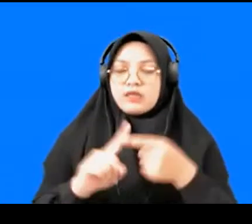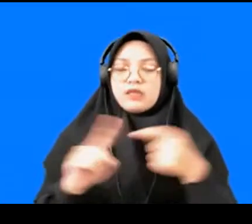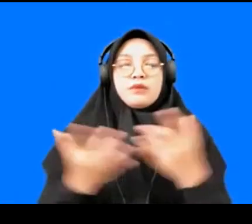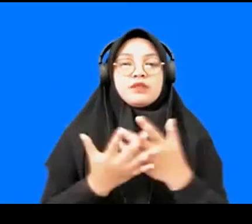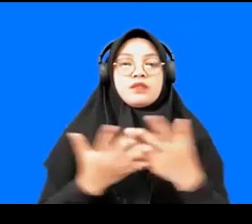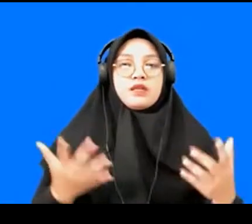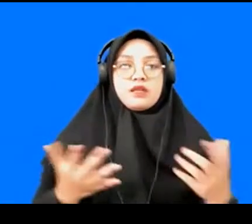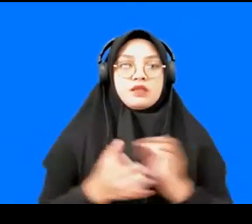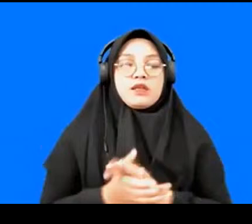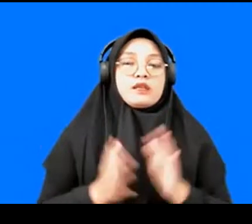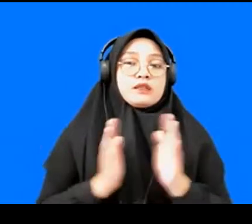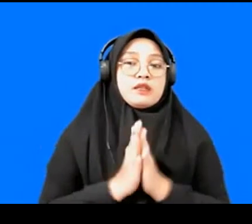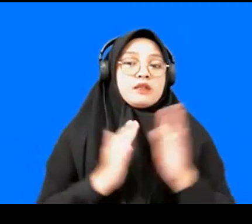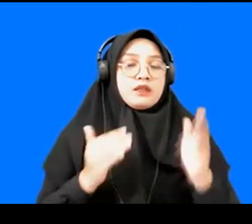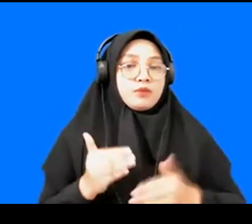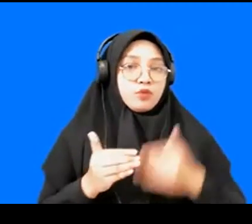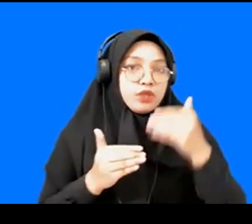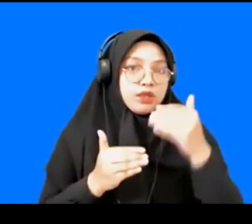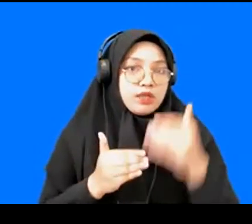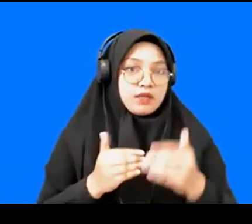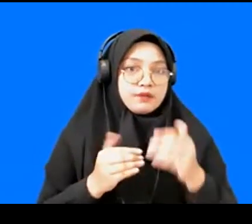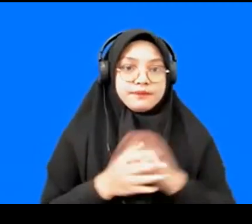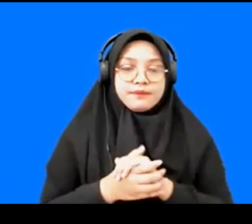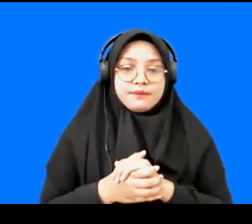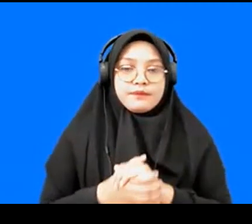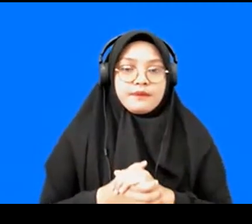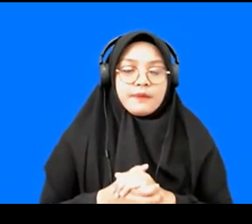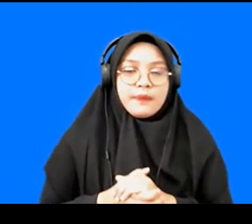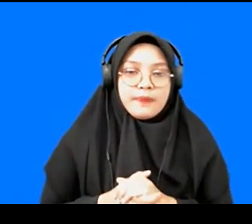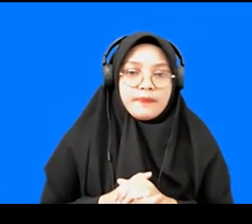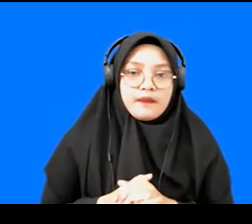taxing the rich is an appeal to everyone.